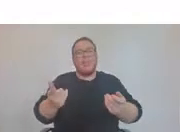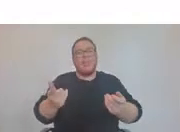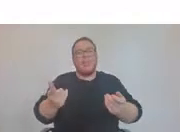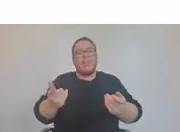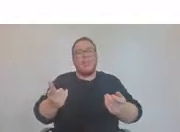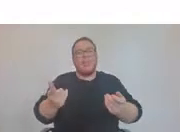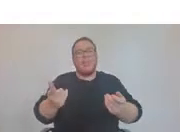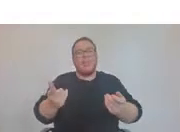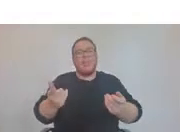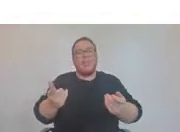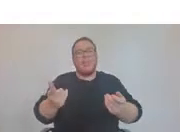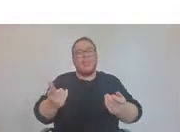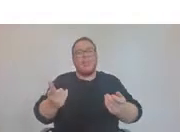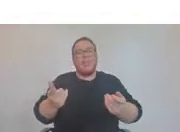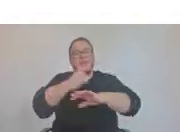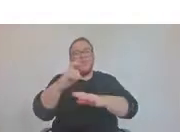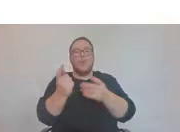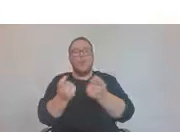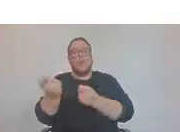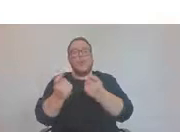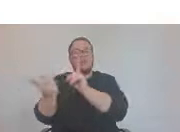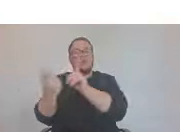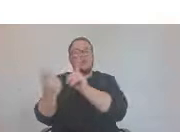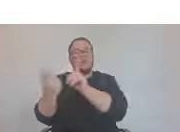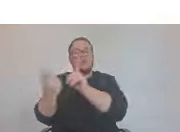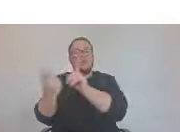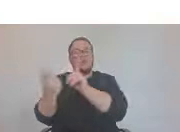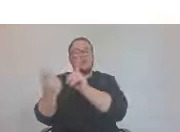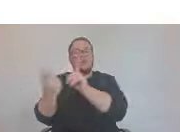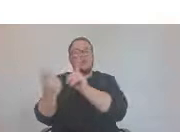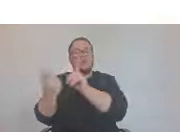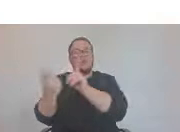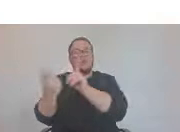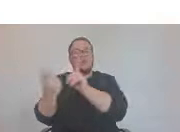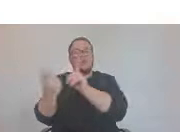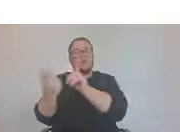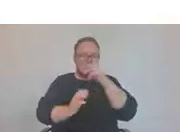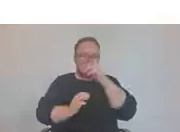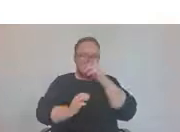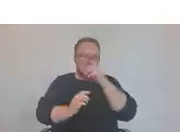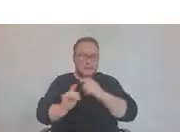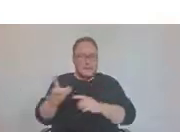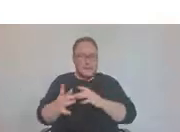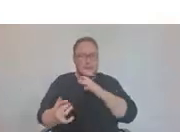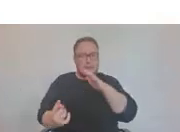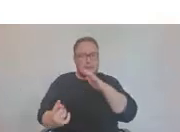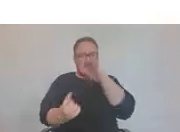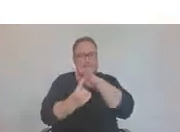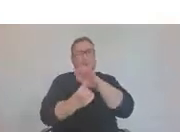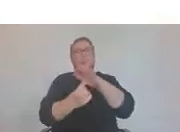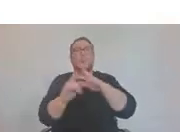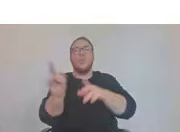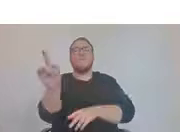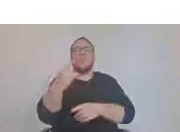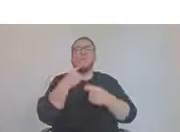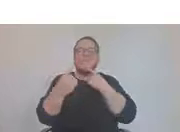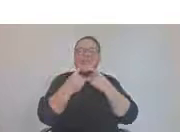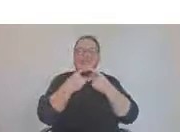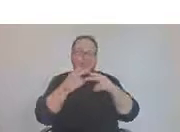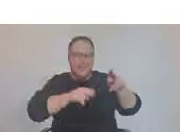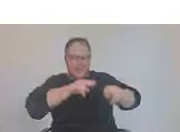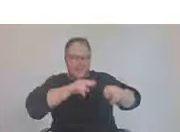that incident coordination response. They've also played an absolute key role in terms of data analysis and modelling. What do we need to